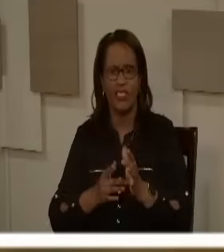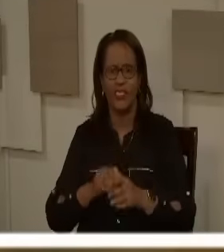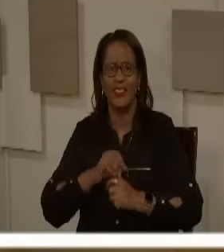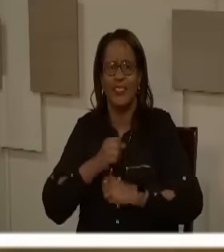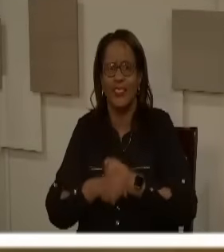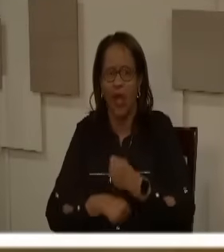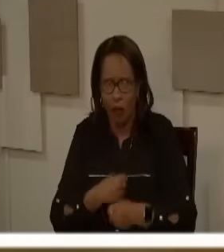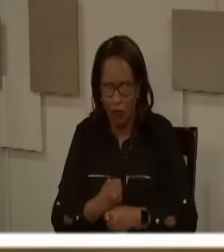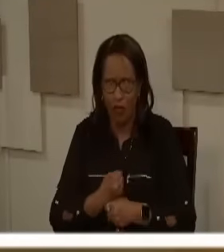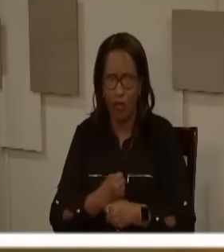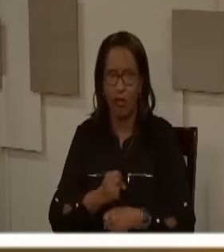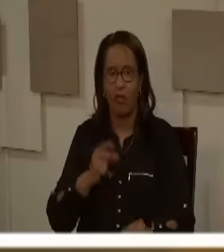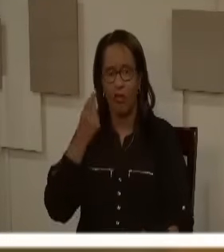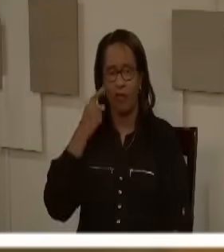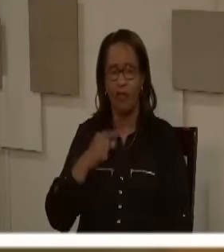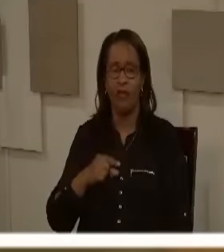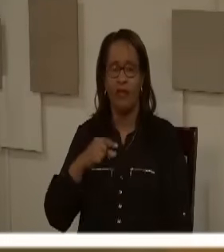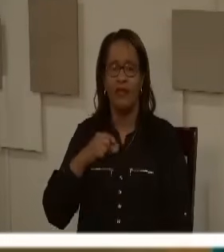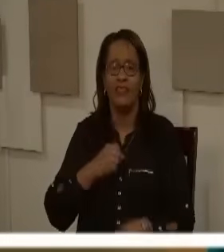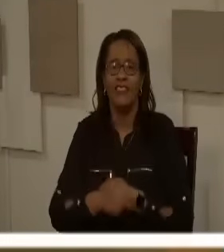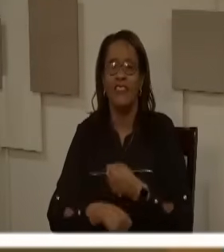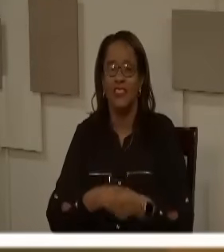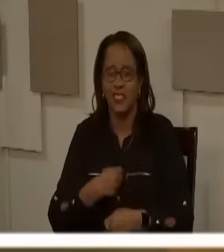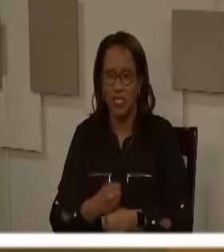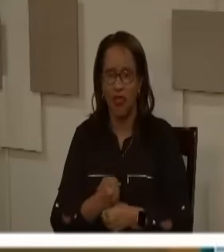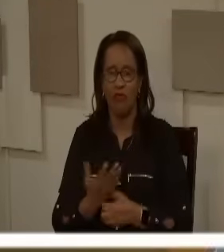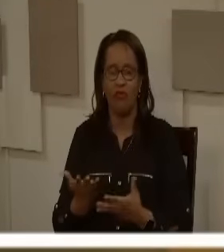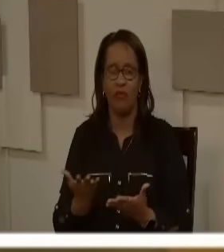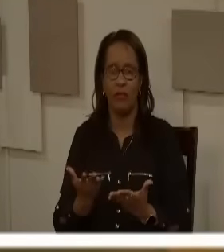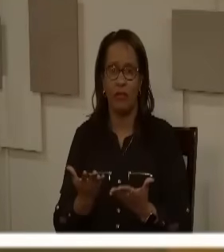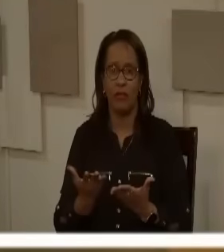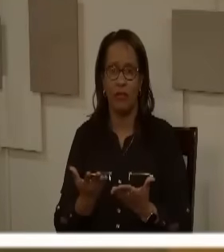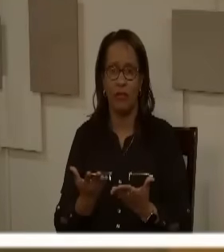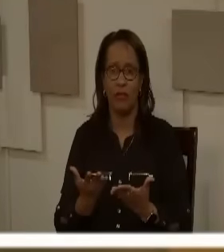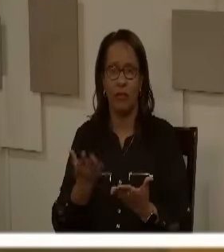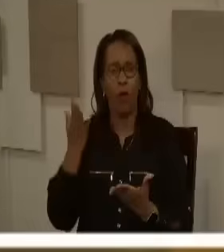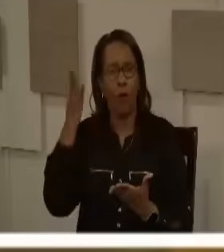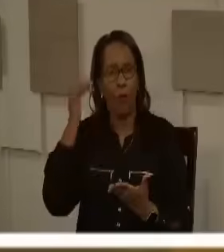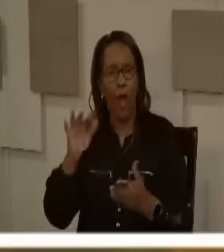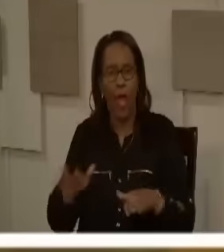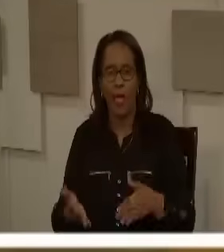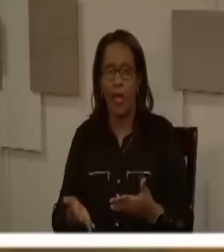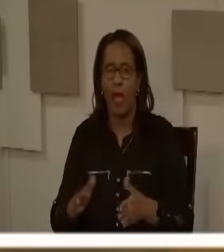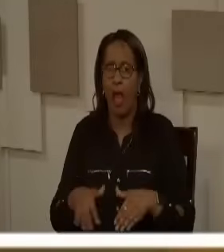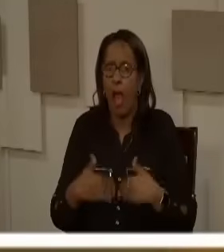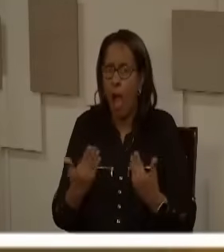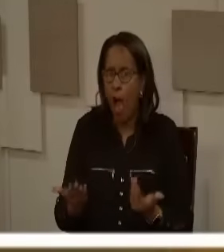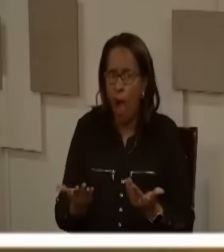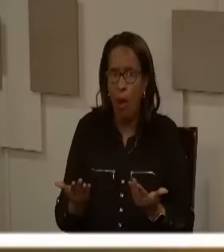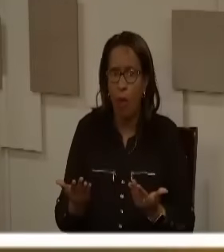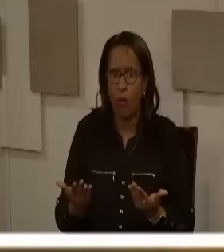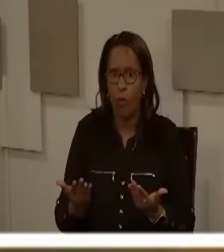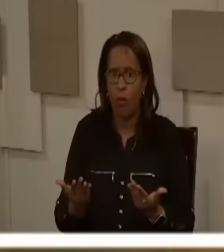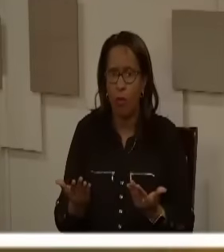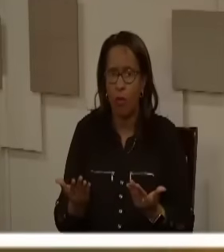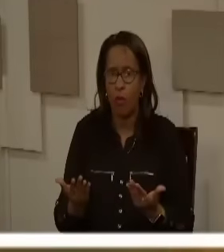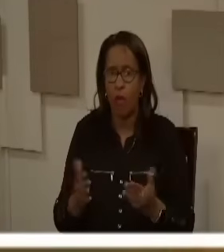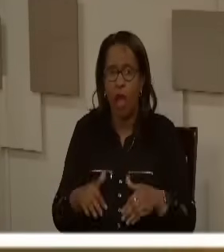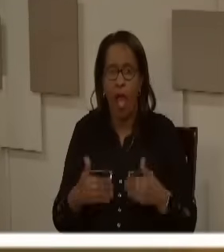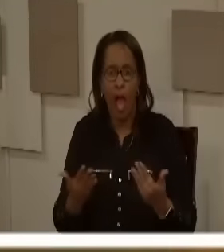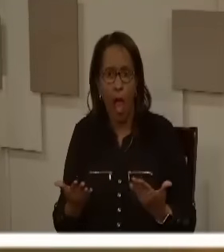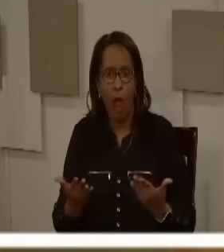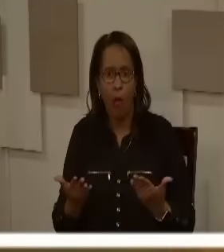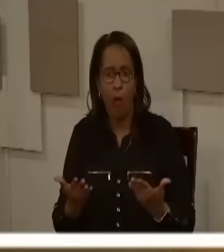Like a sapling, he grew up in front of us, like a root in arid ground. And we scorned our eyes to look at him as